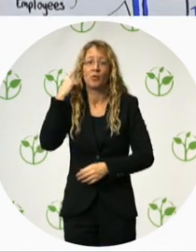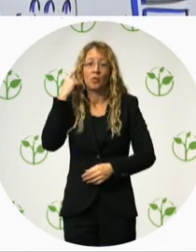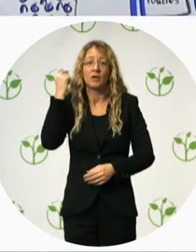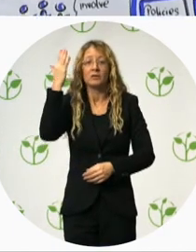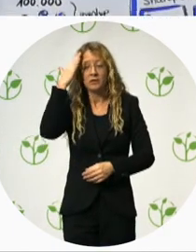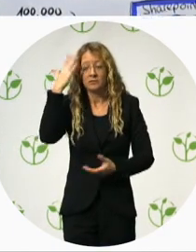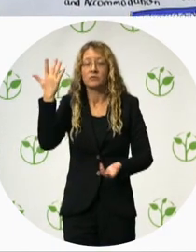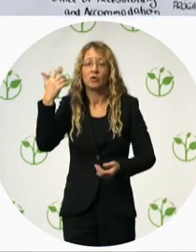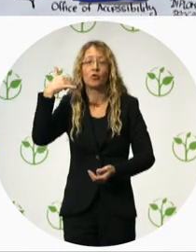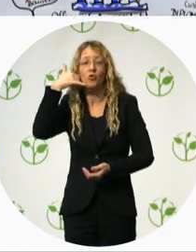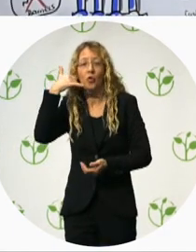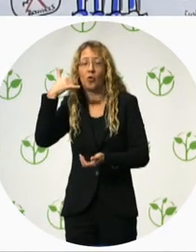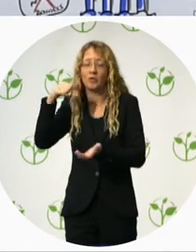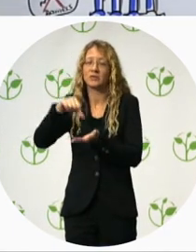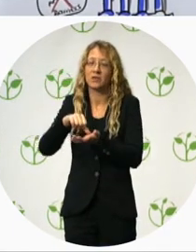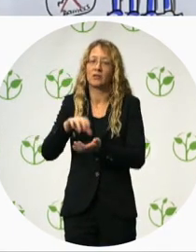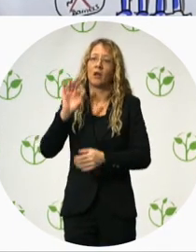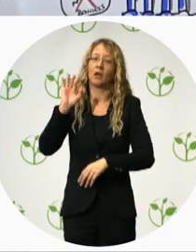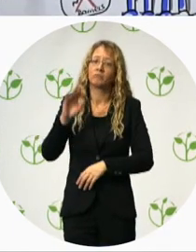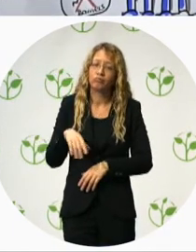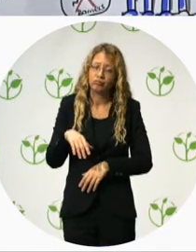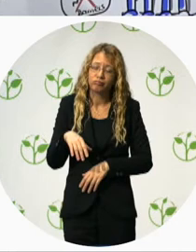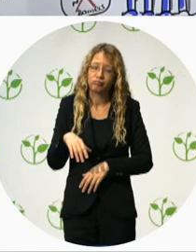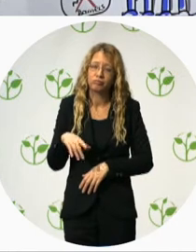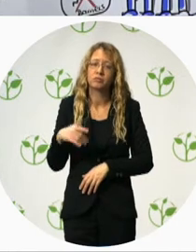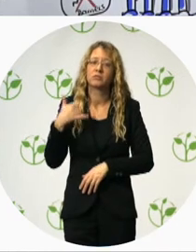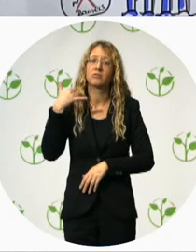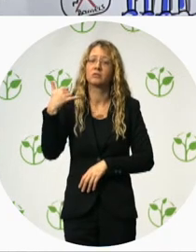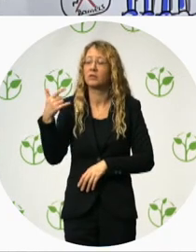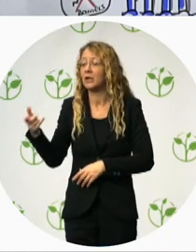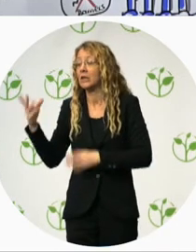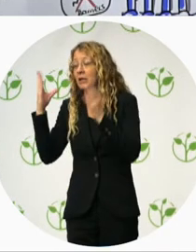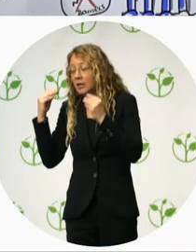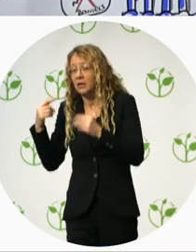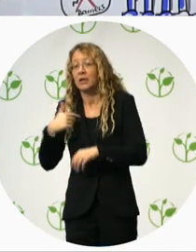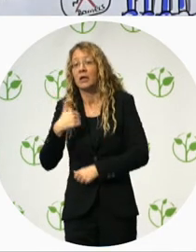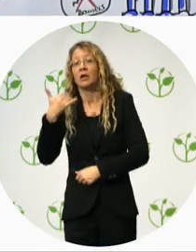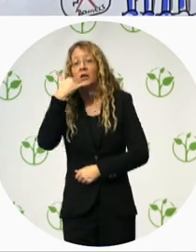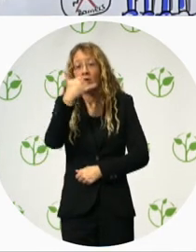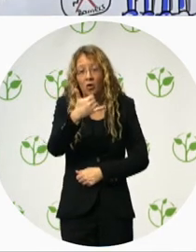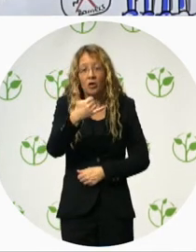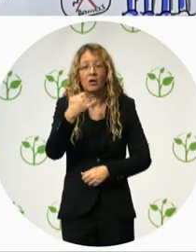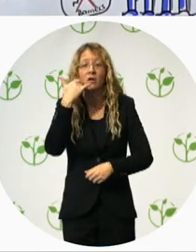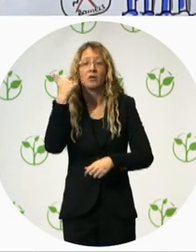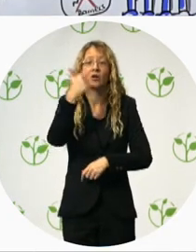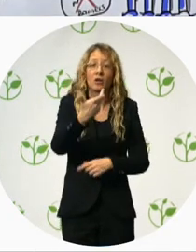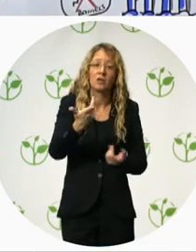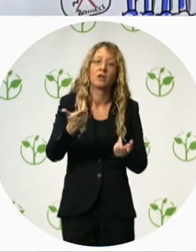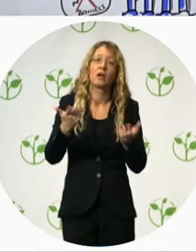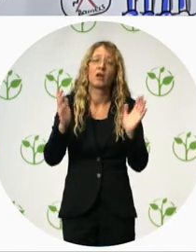if you're not hearing, you don't even have the possibility to use a call center or any kind of phone line. So